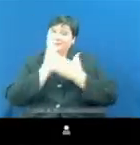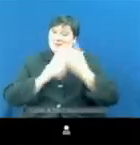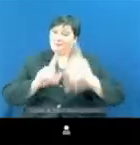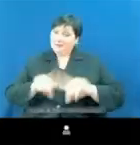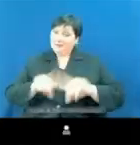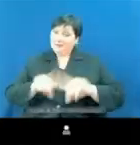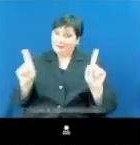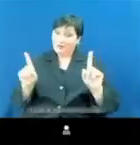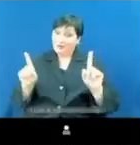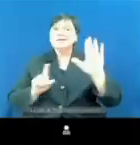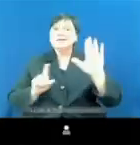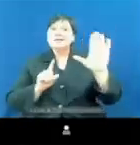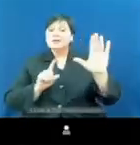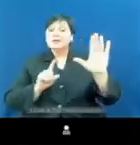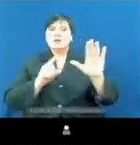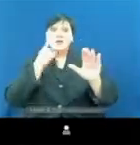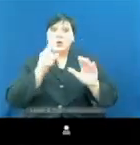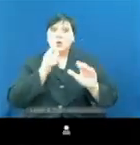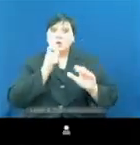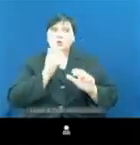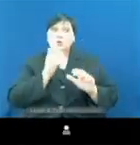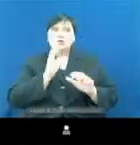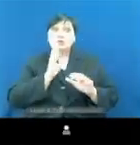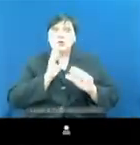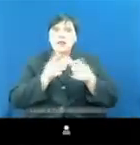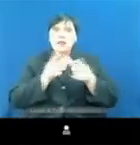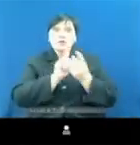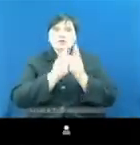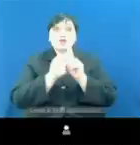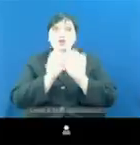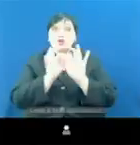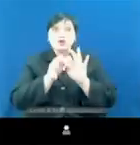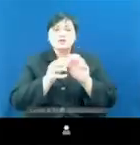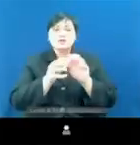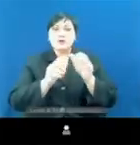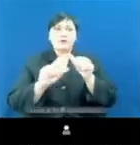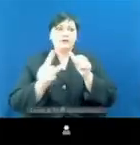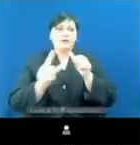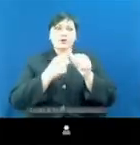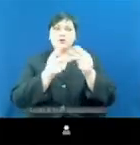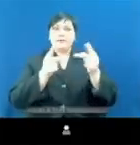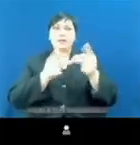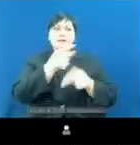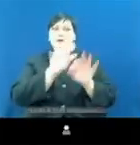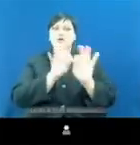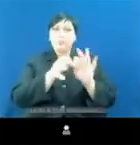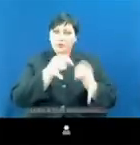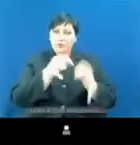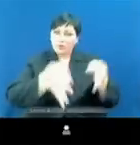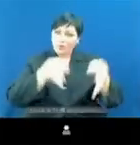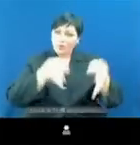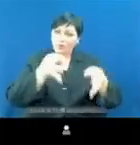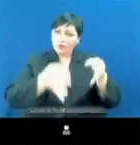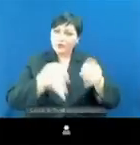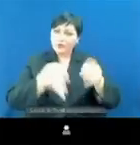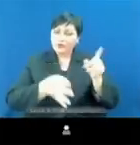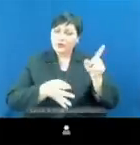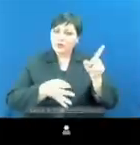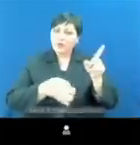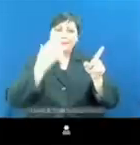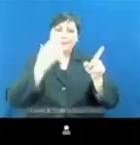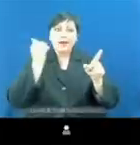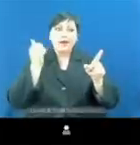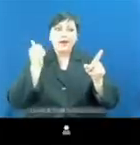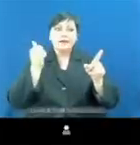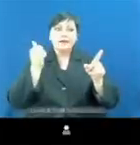first place they work is court, because there isn't, until recently, there hasn't been a market for them to obtain paid